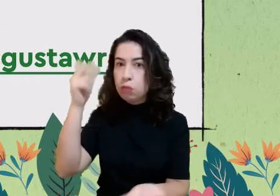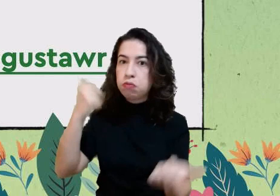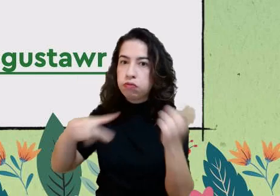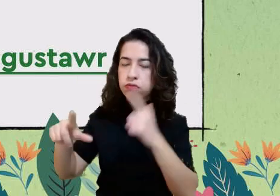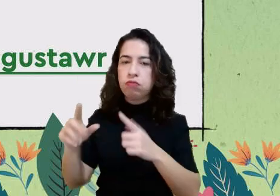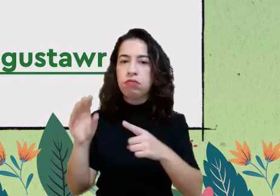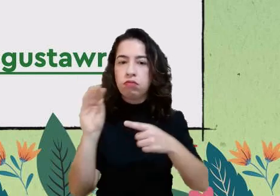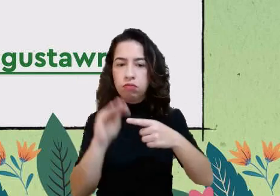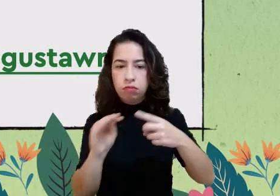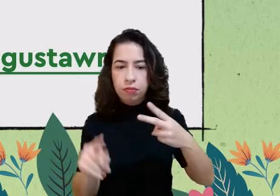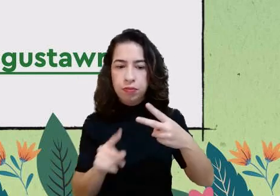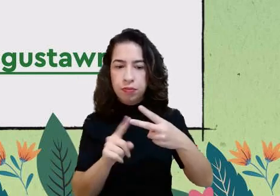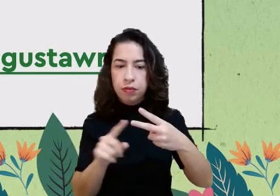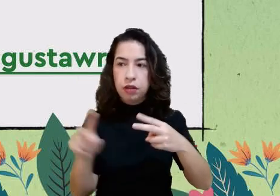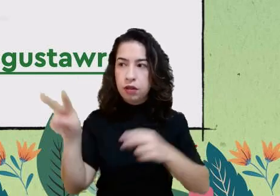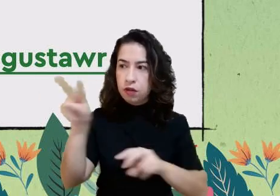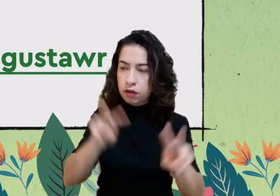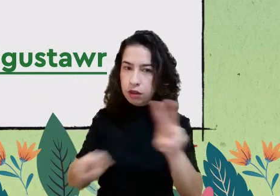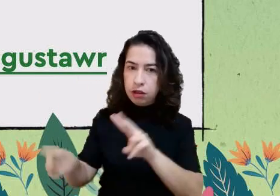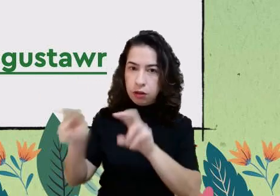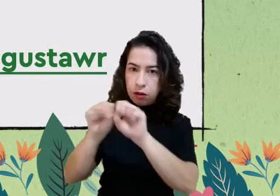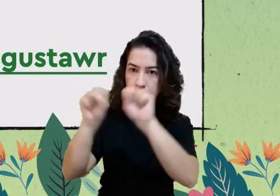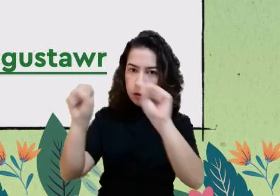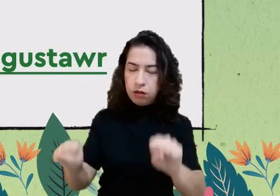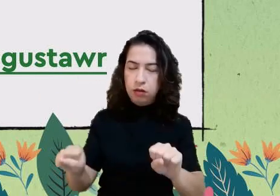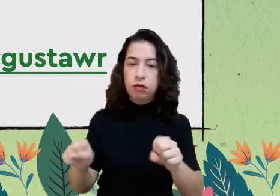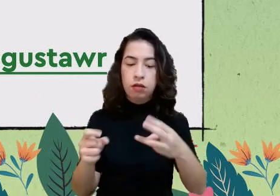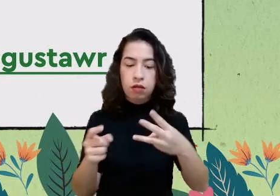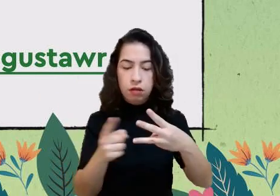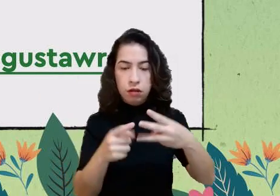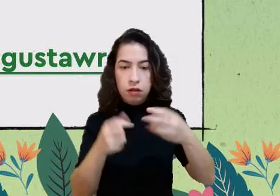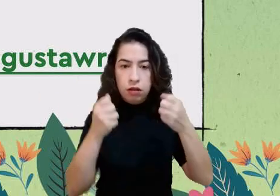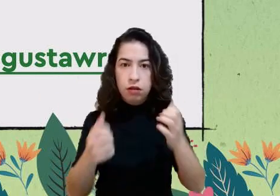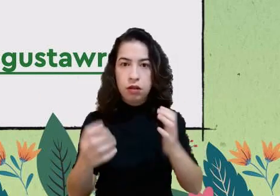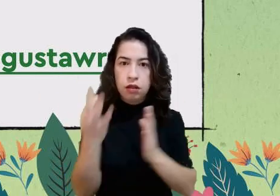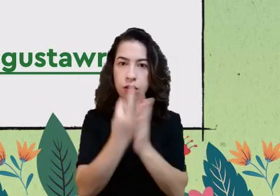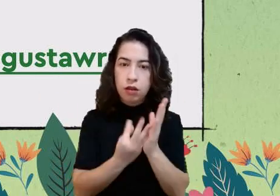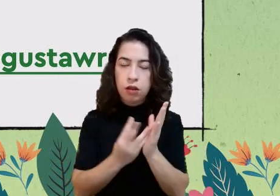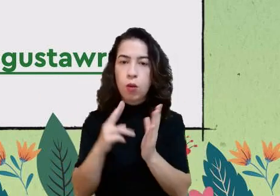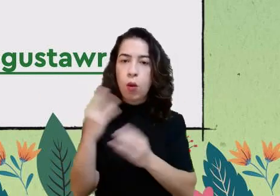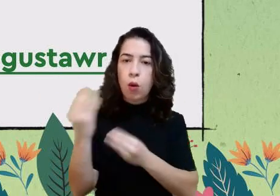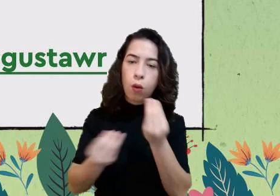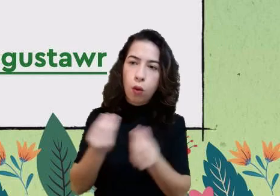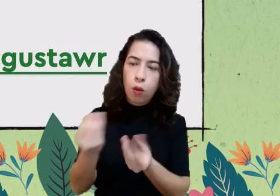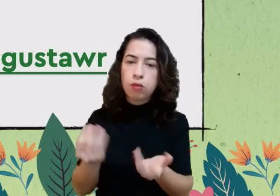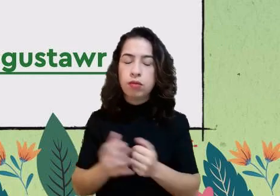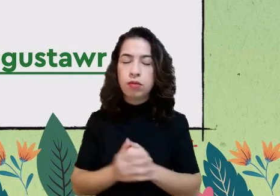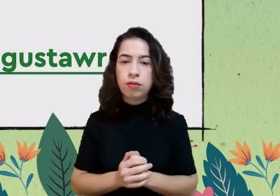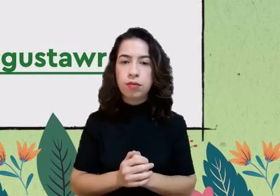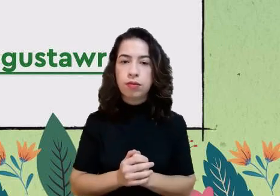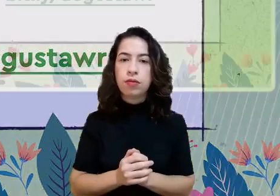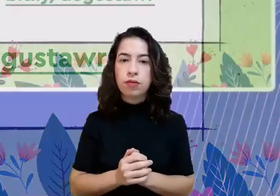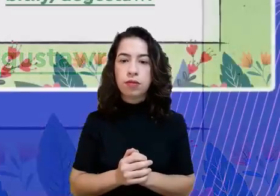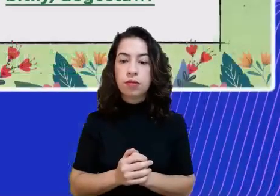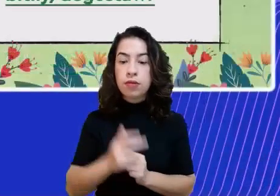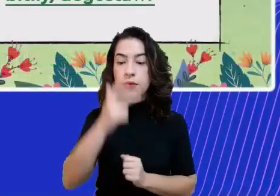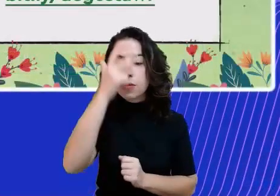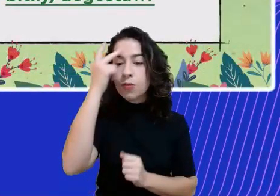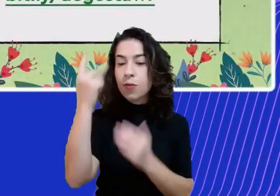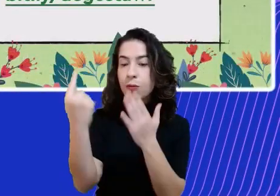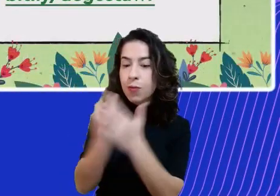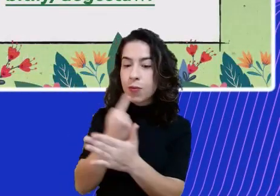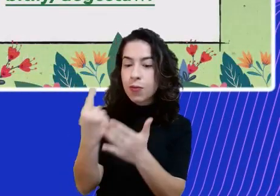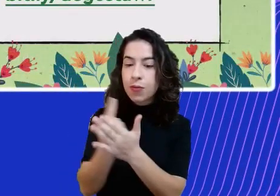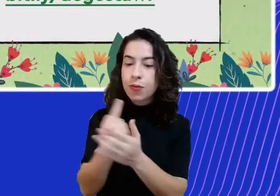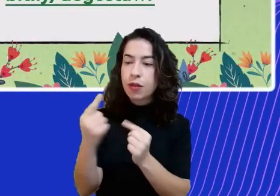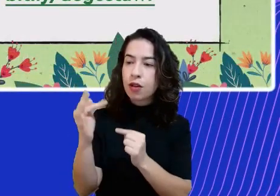of good things there. Systemic view, this study is going to talk about youth theory, how it happens. They asked us